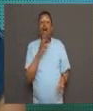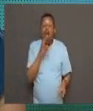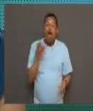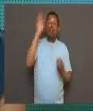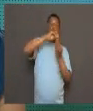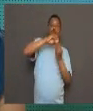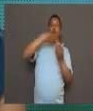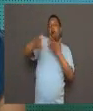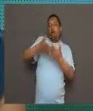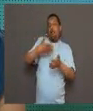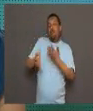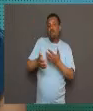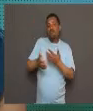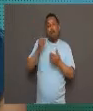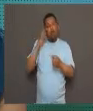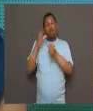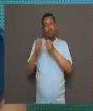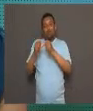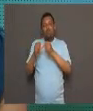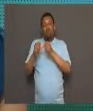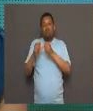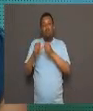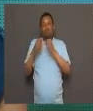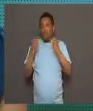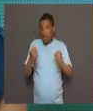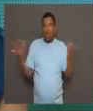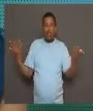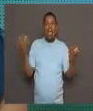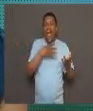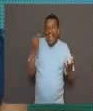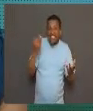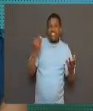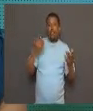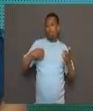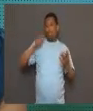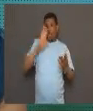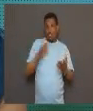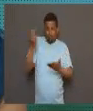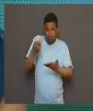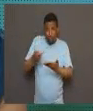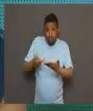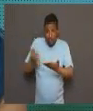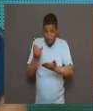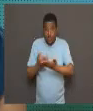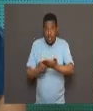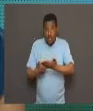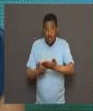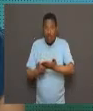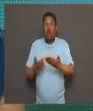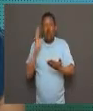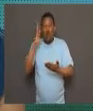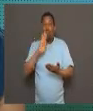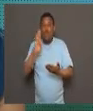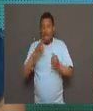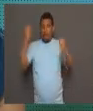also easily recognizable, and the person who drew the picture will